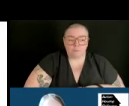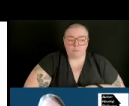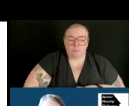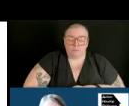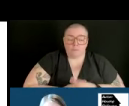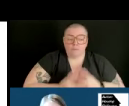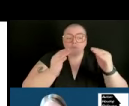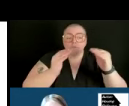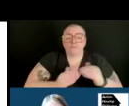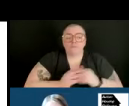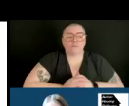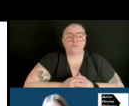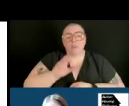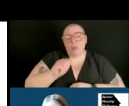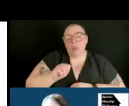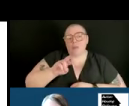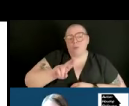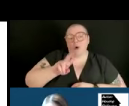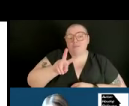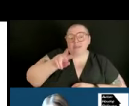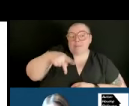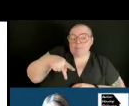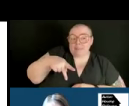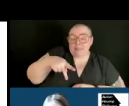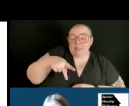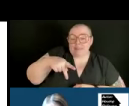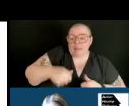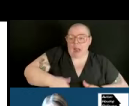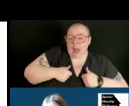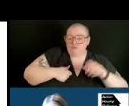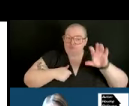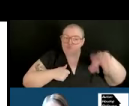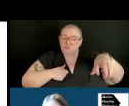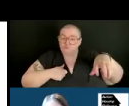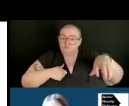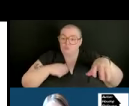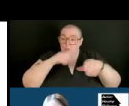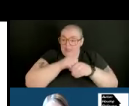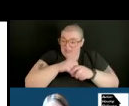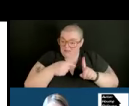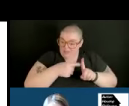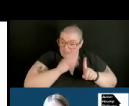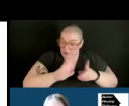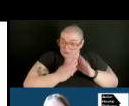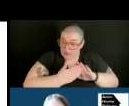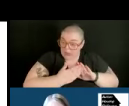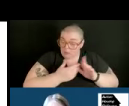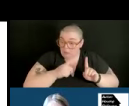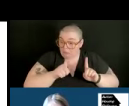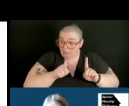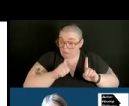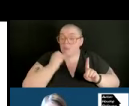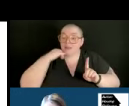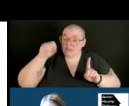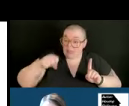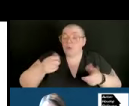And are there MRVP site-based units in my family member's town? If so, consider applying.